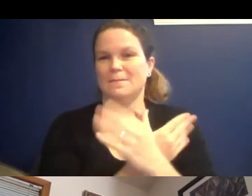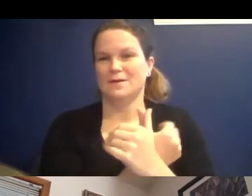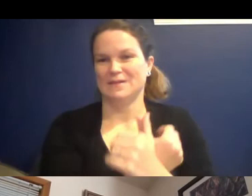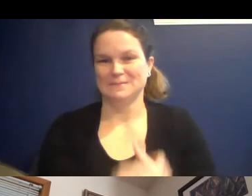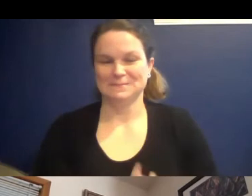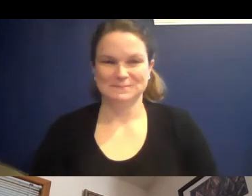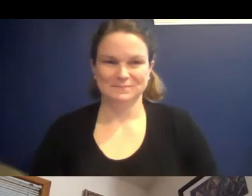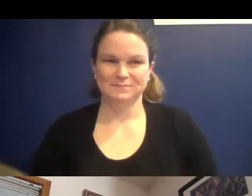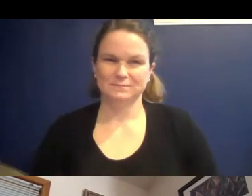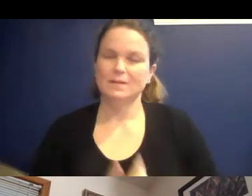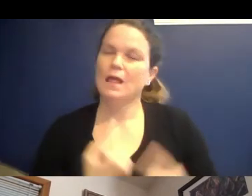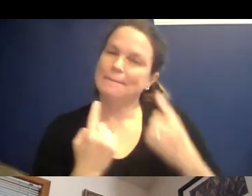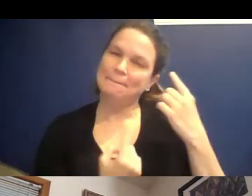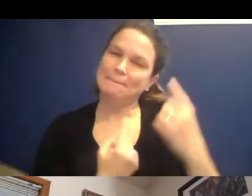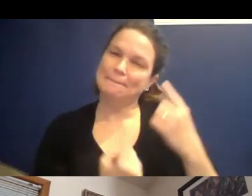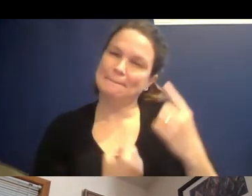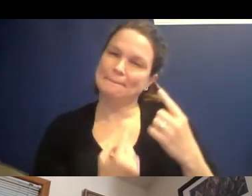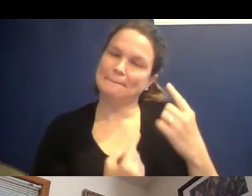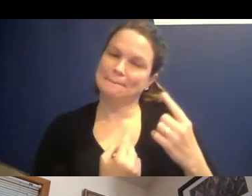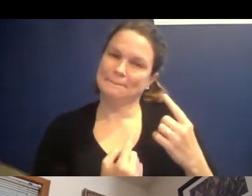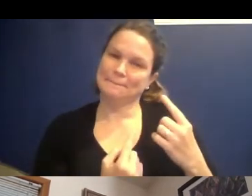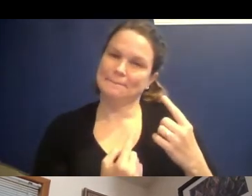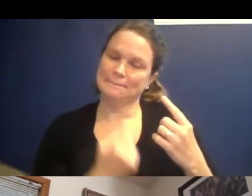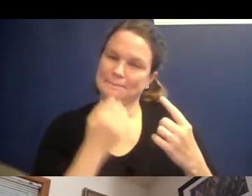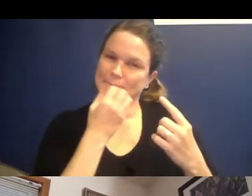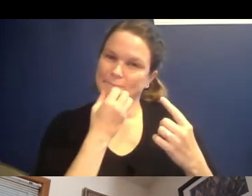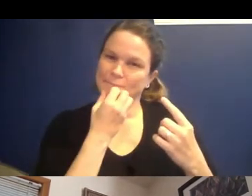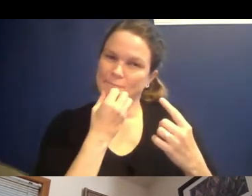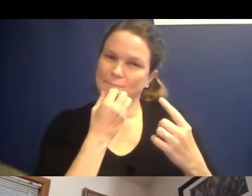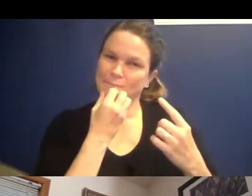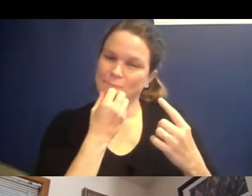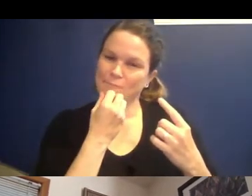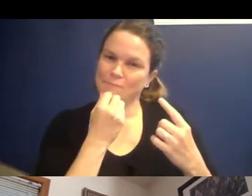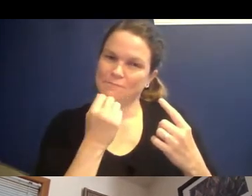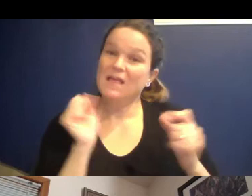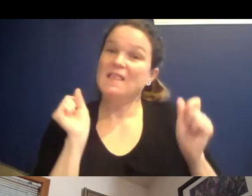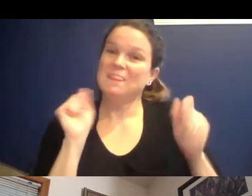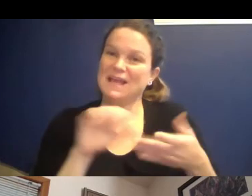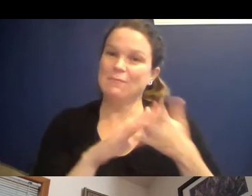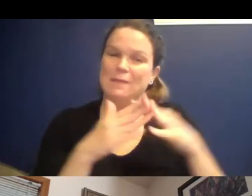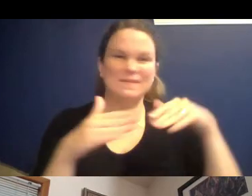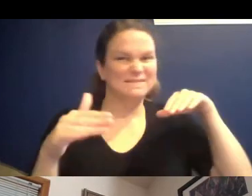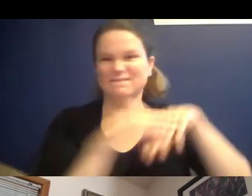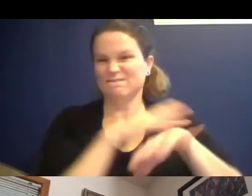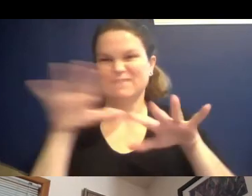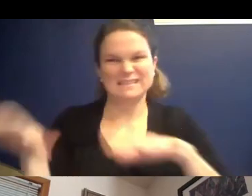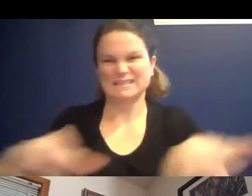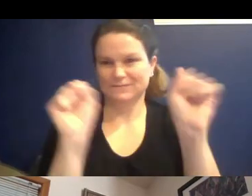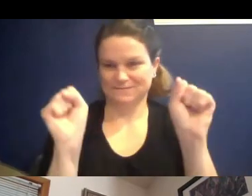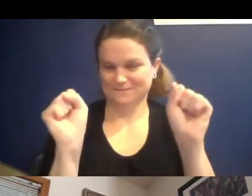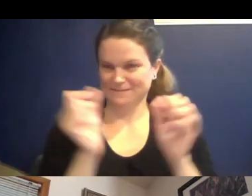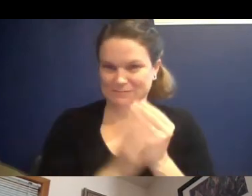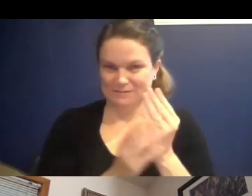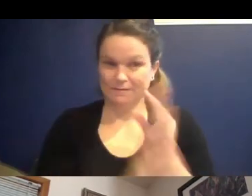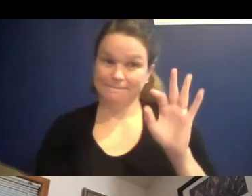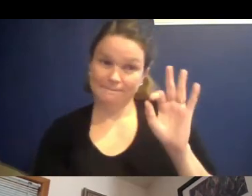You have to think about some of these things because they can become invasive species. We see